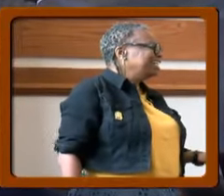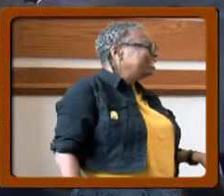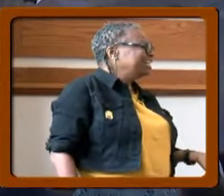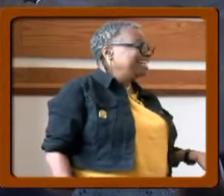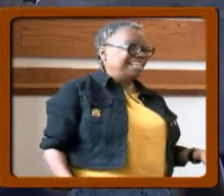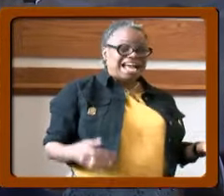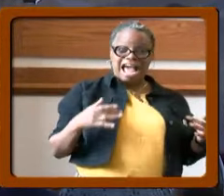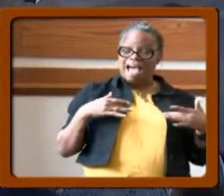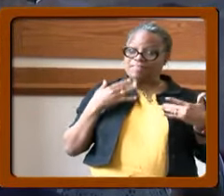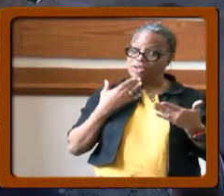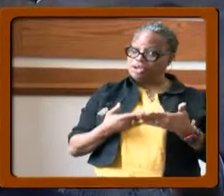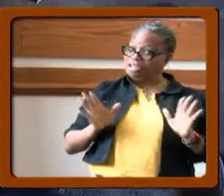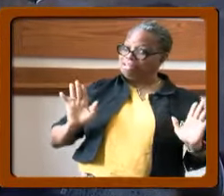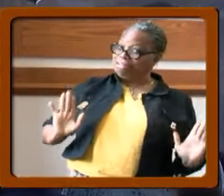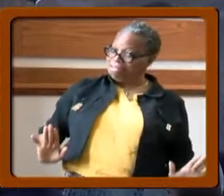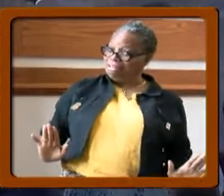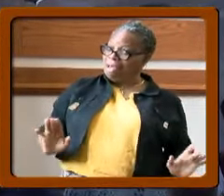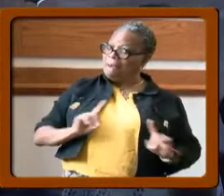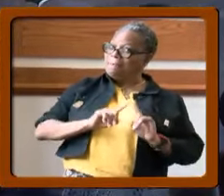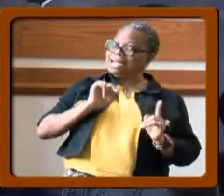I feel good, but not that good.